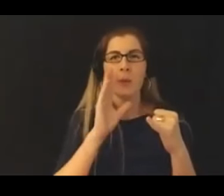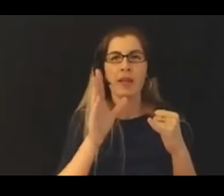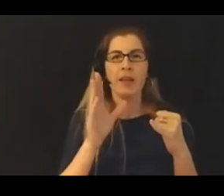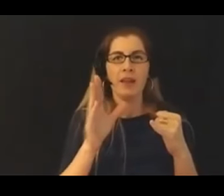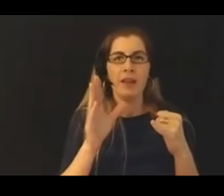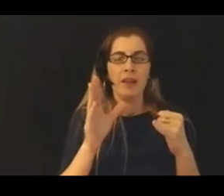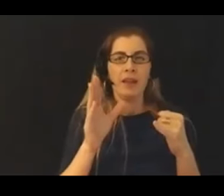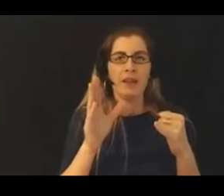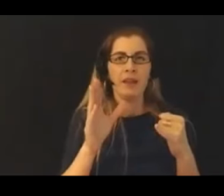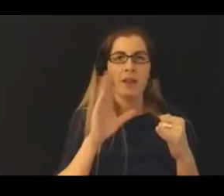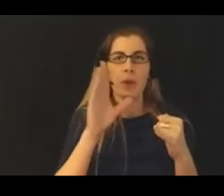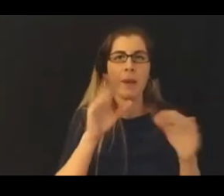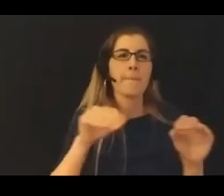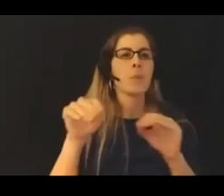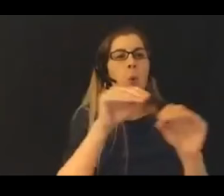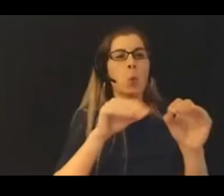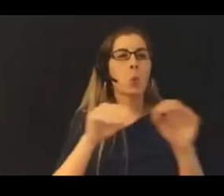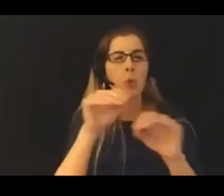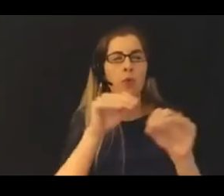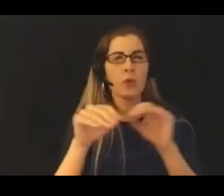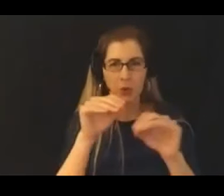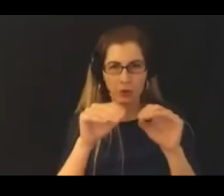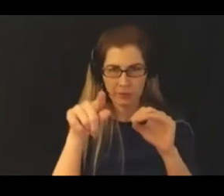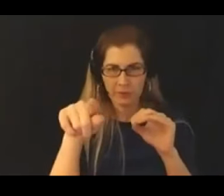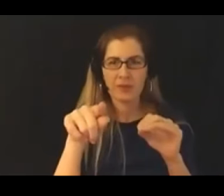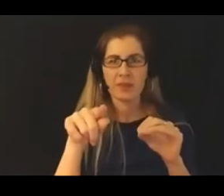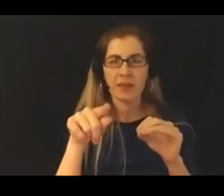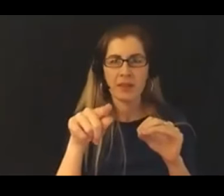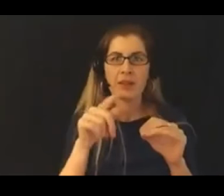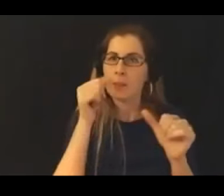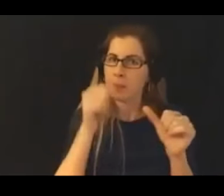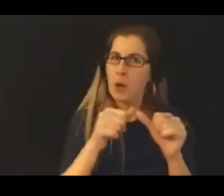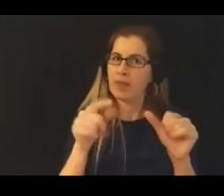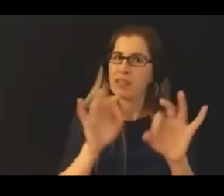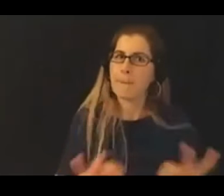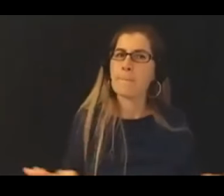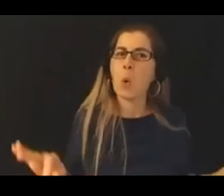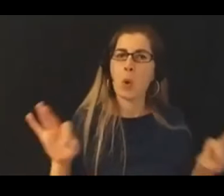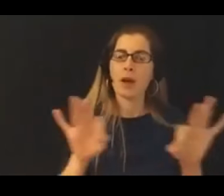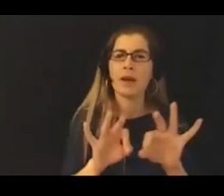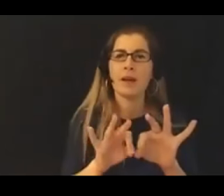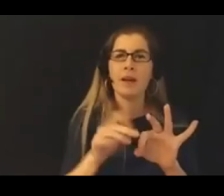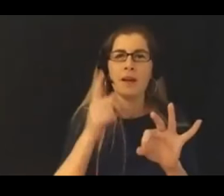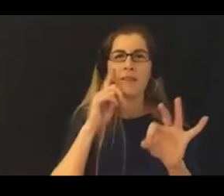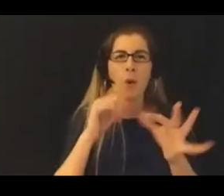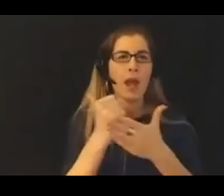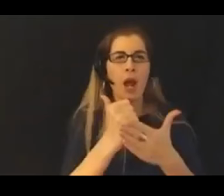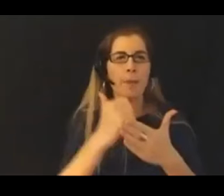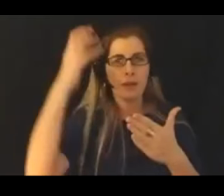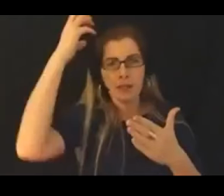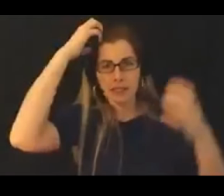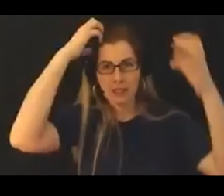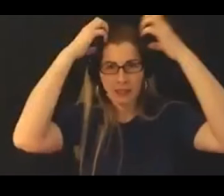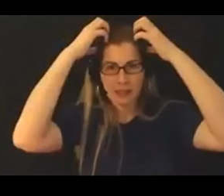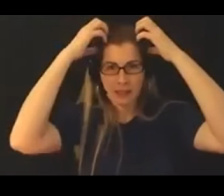diagonally or in a cross-lateral pattern. So this is really important for connecting the two hemispheres of the brain. We're